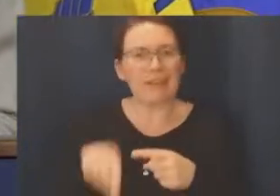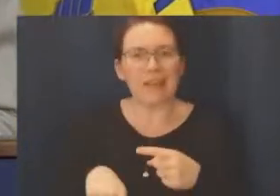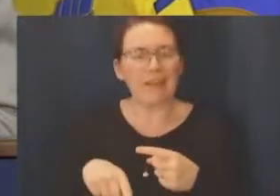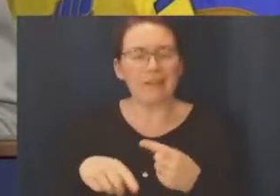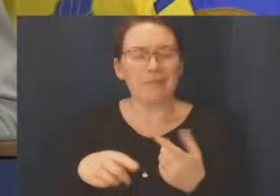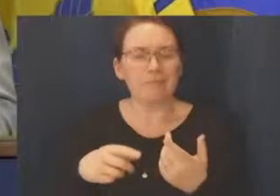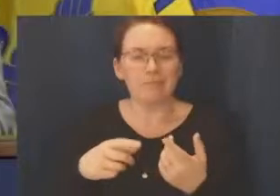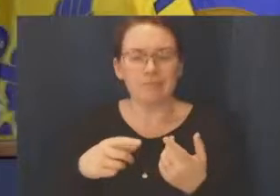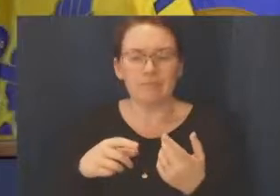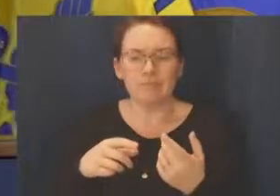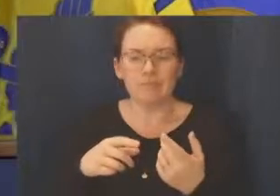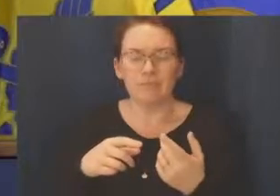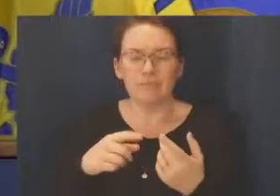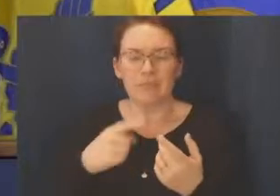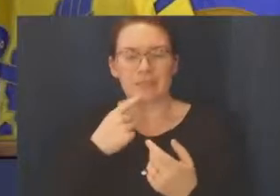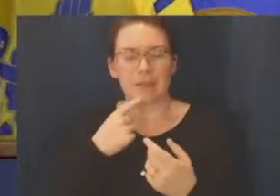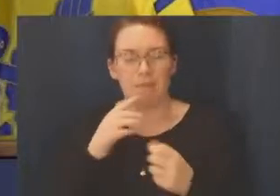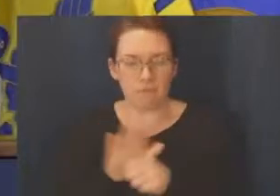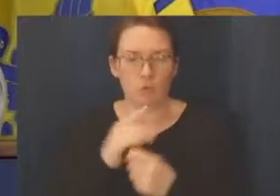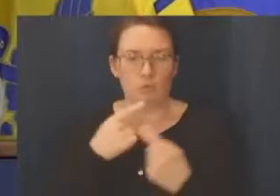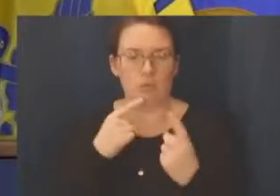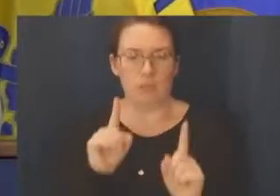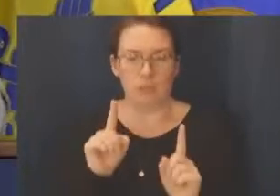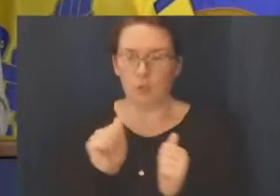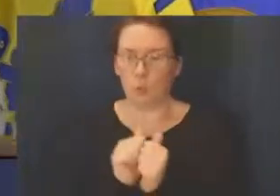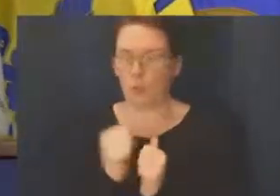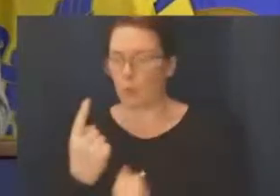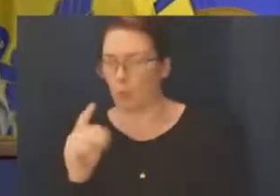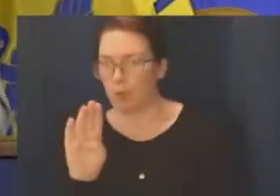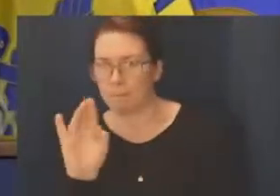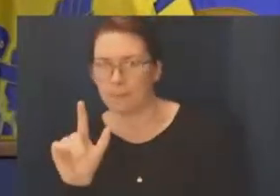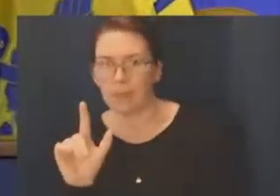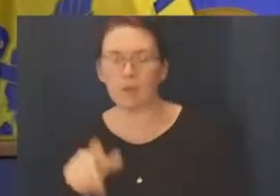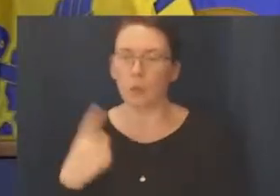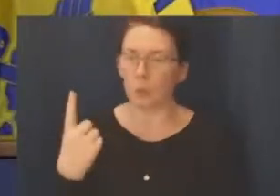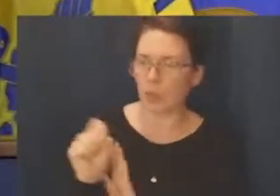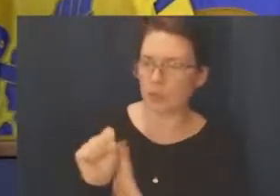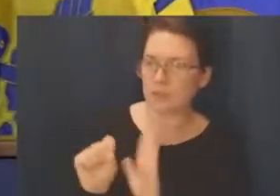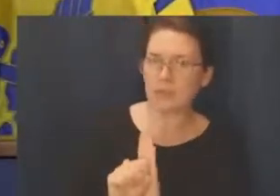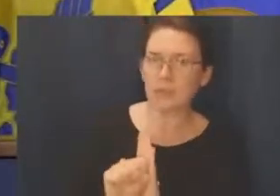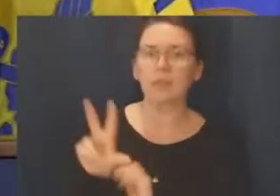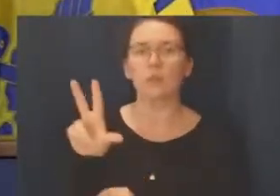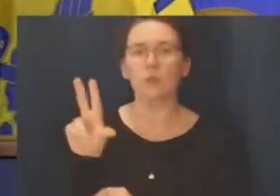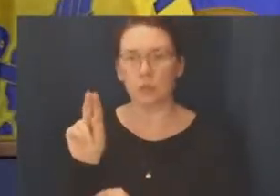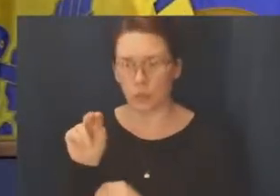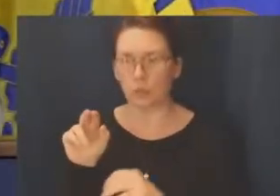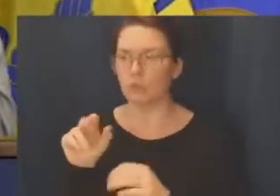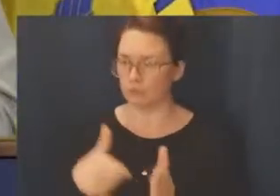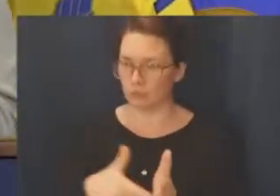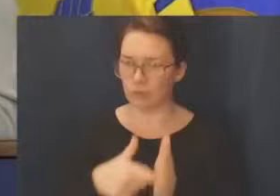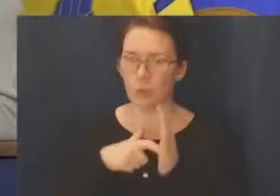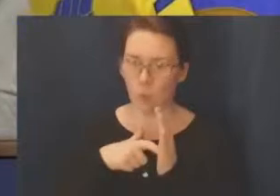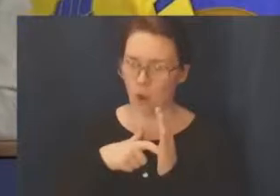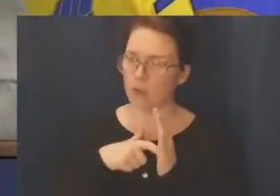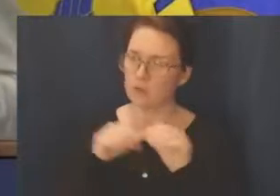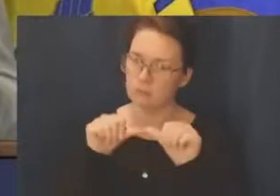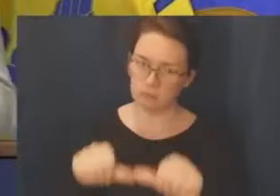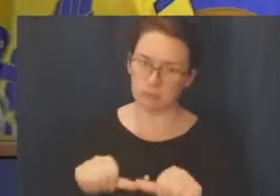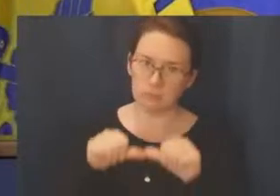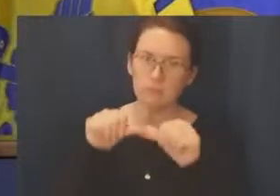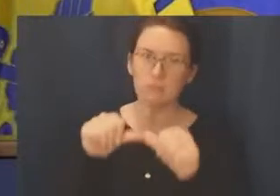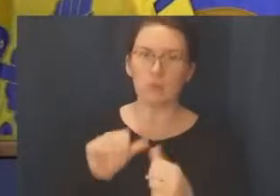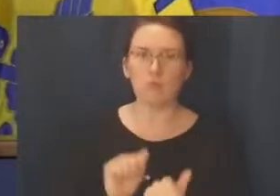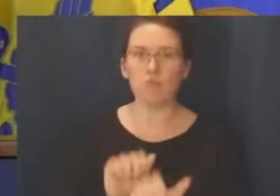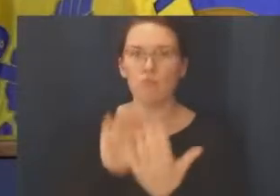single state. It takes collaborative, sweeping approach to bring people together, local,